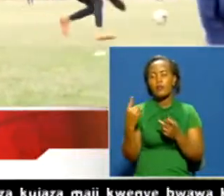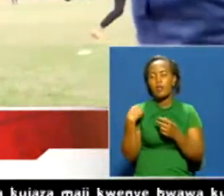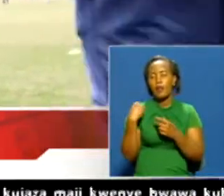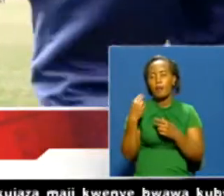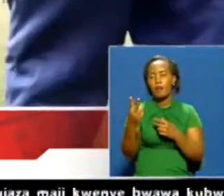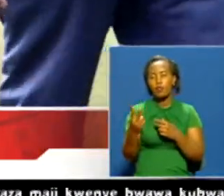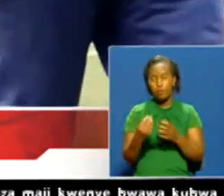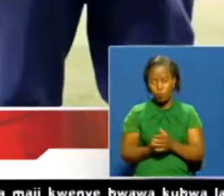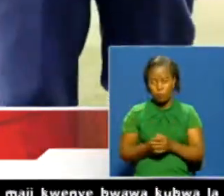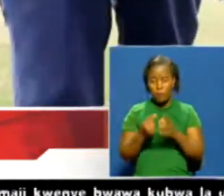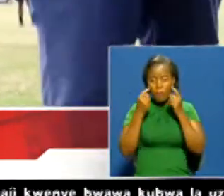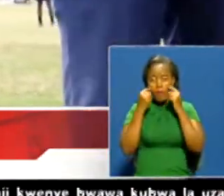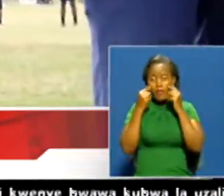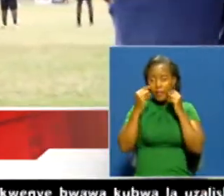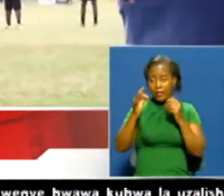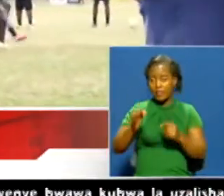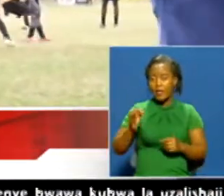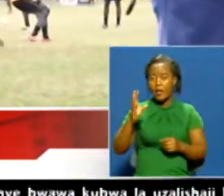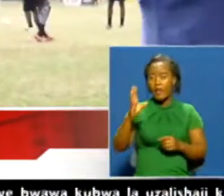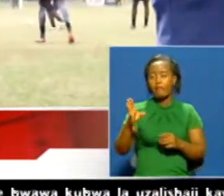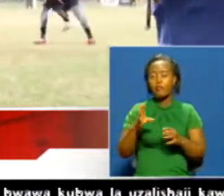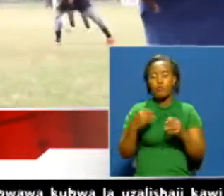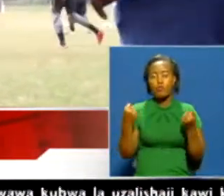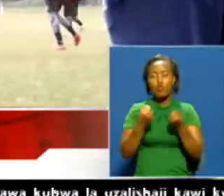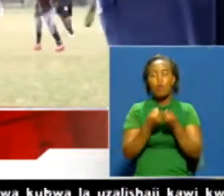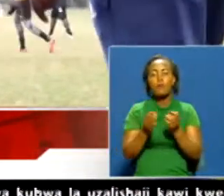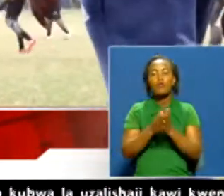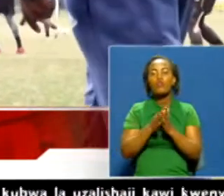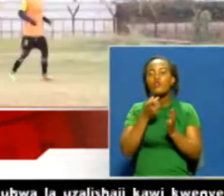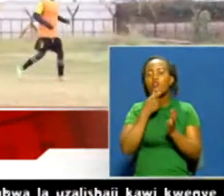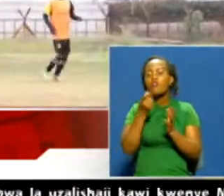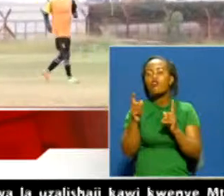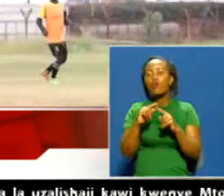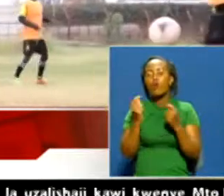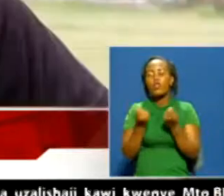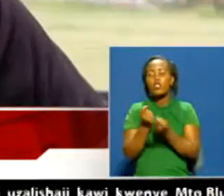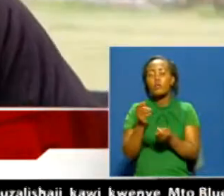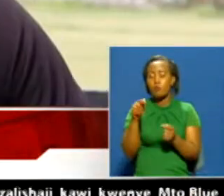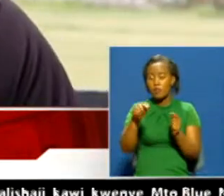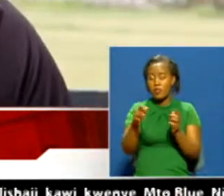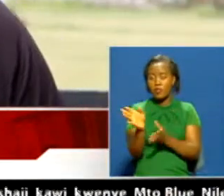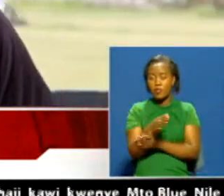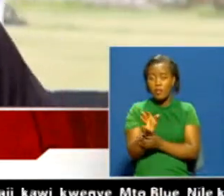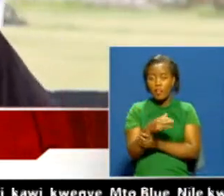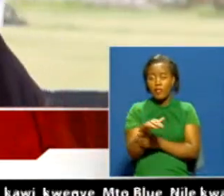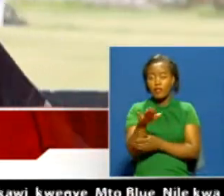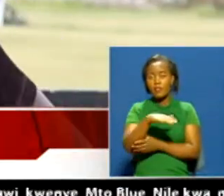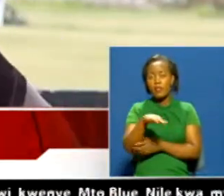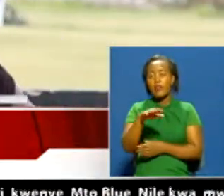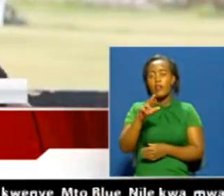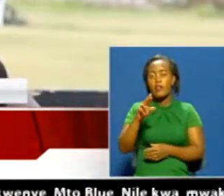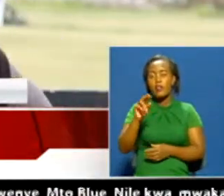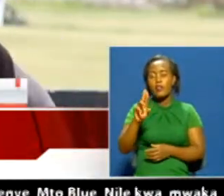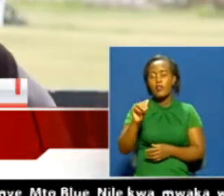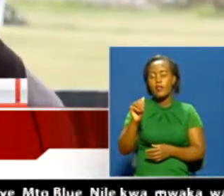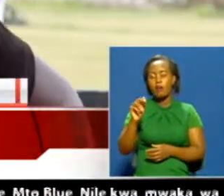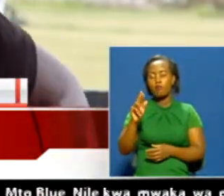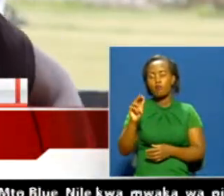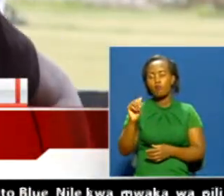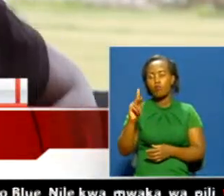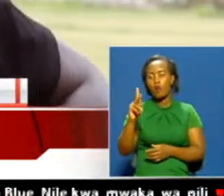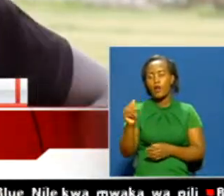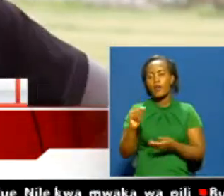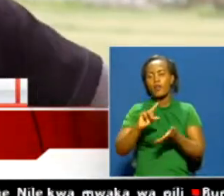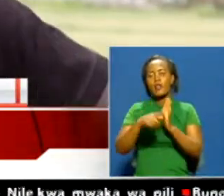FC itachuana na mabingwa watetezi Gor Mahia FC Alhamisi hii uwanjani Ruaraka hapa jijini Nairobi, kisha ichuane na